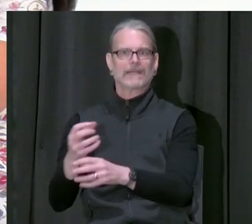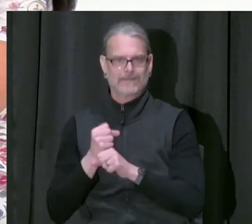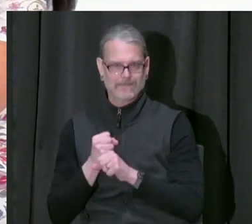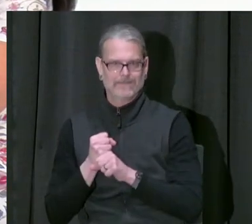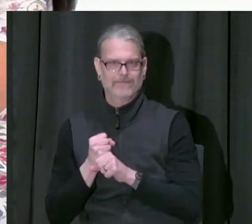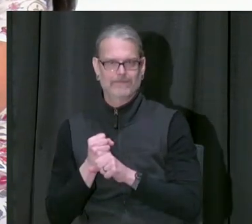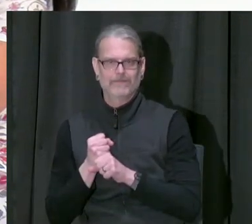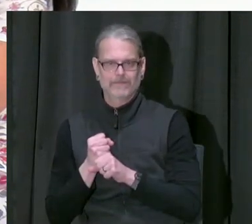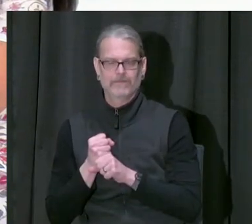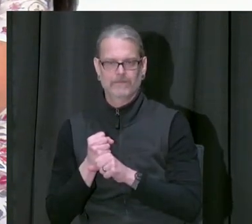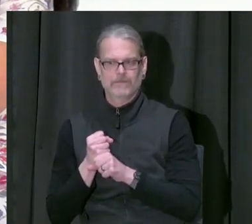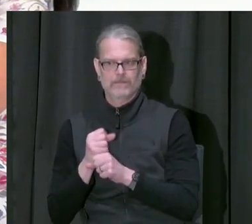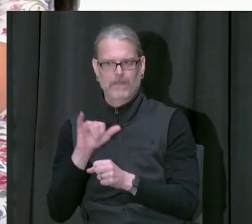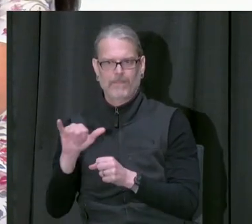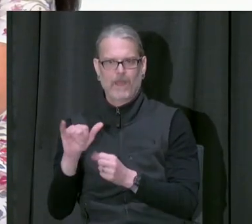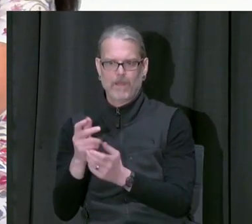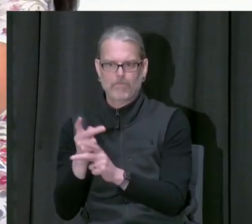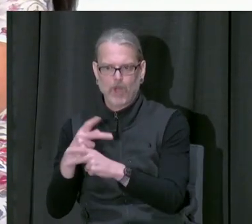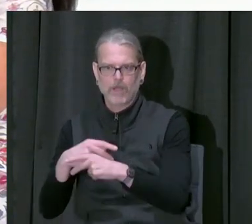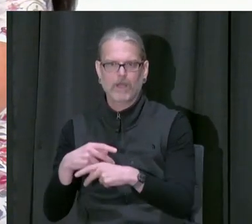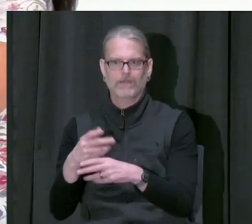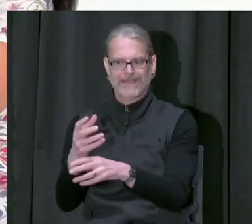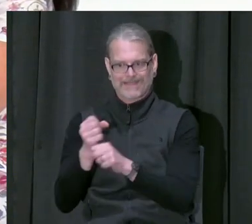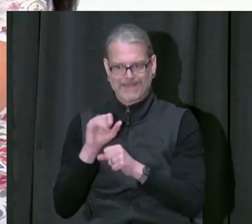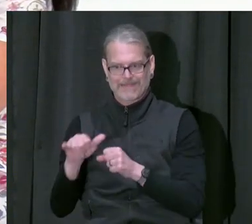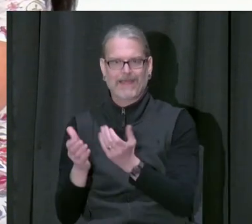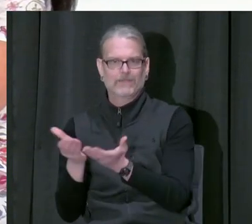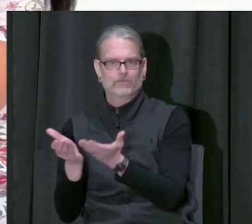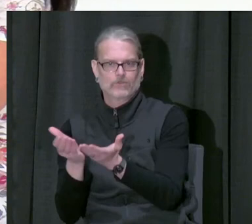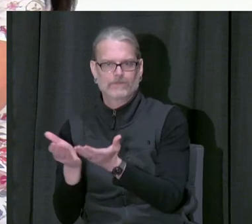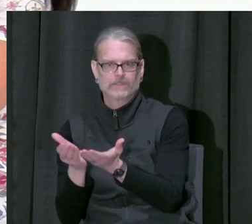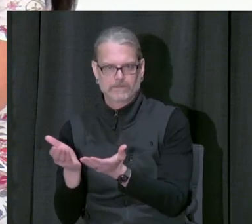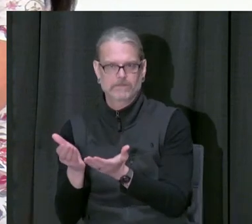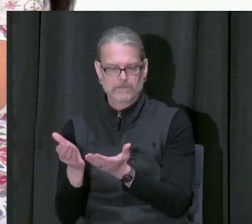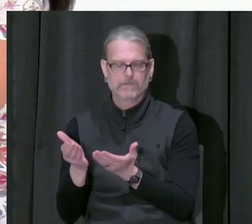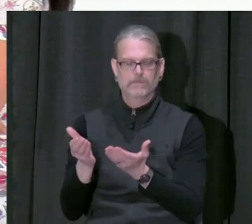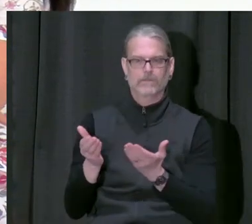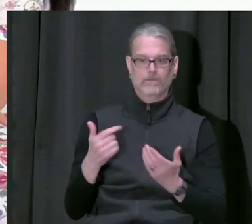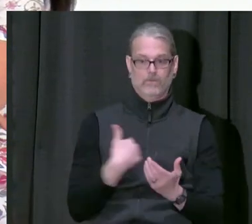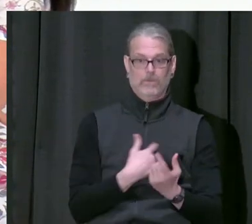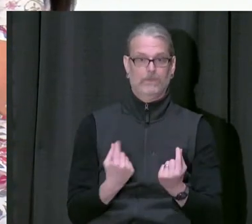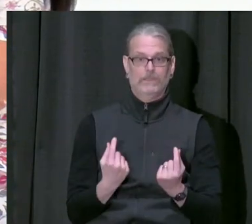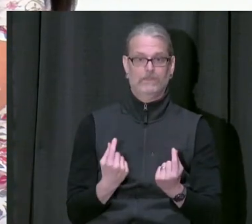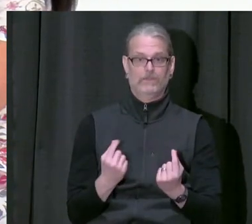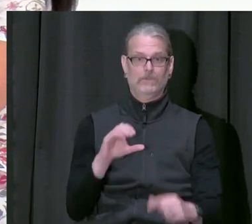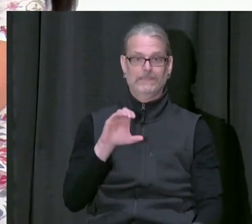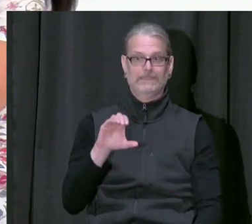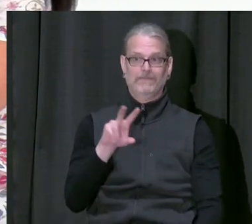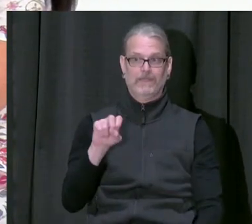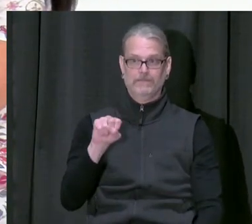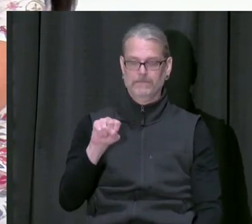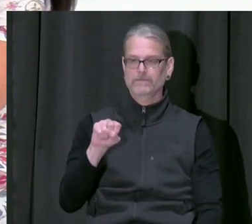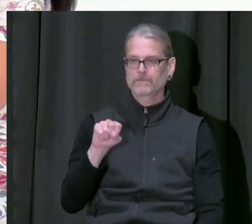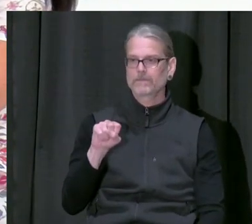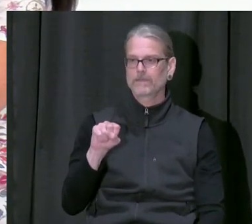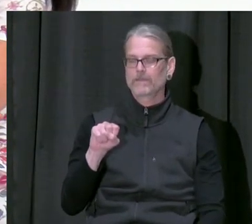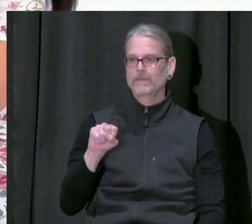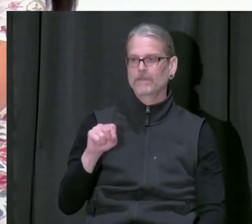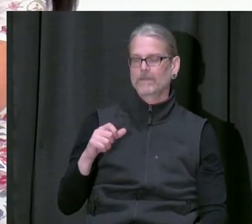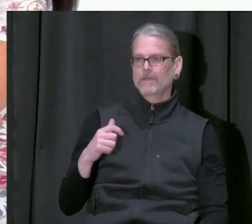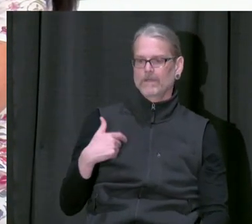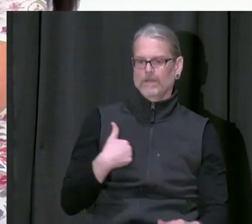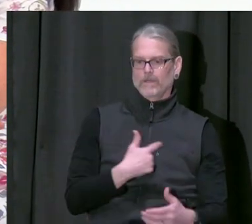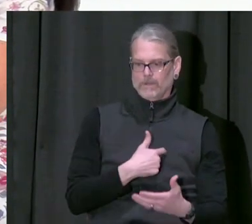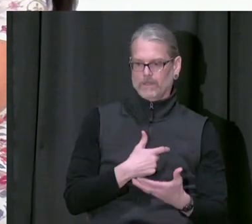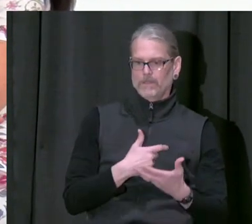tools and products and services, they don't account for it. So one of the things that we did in CBS was we wrote